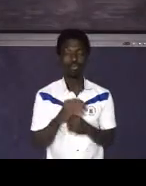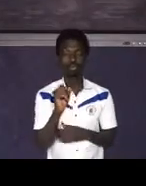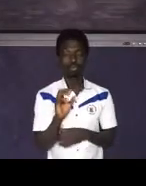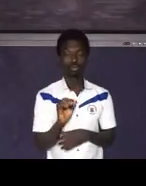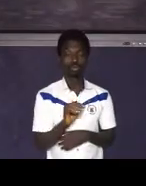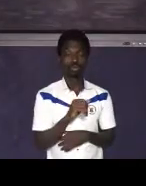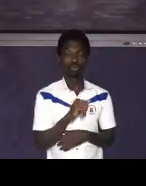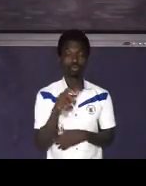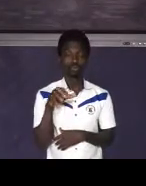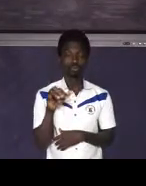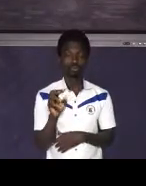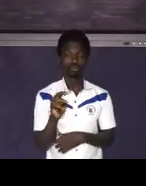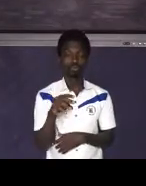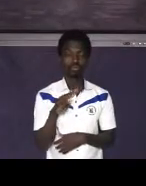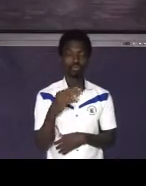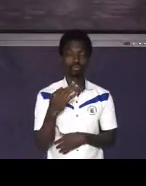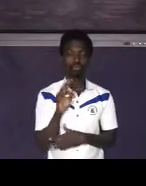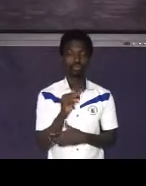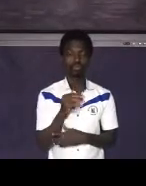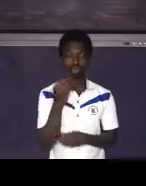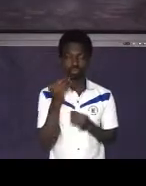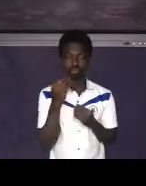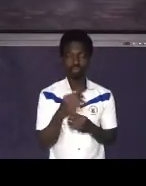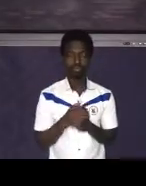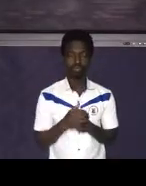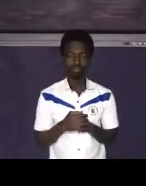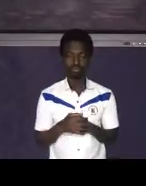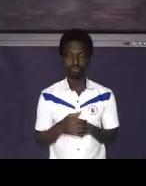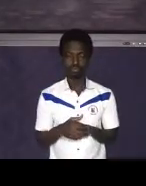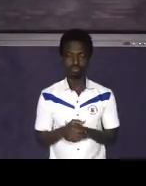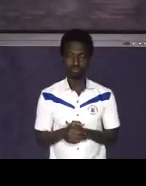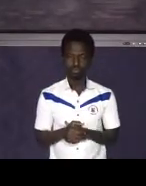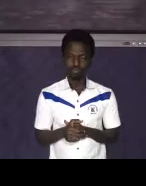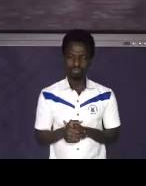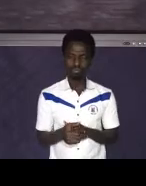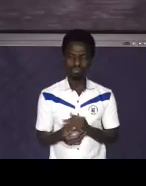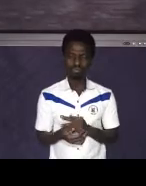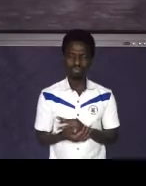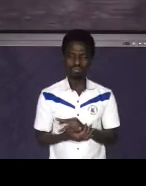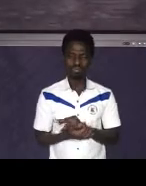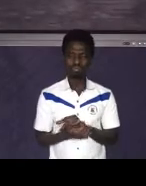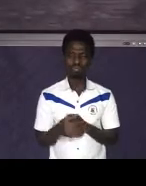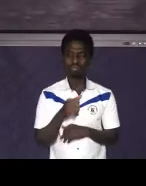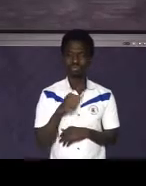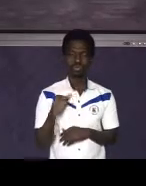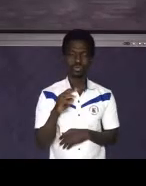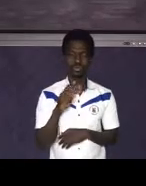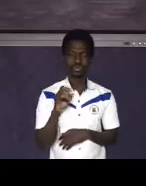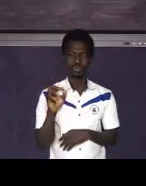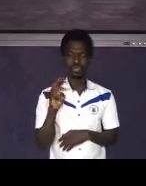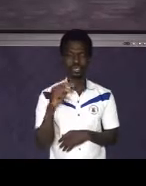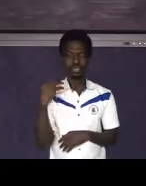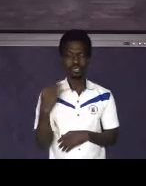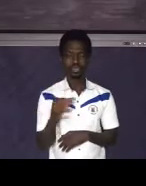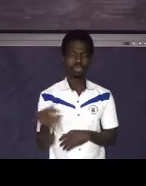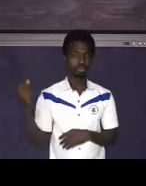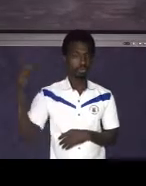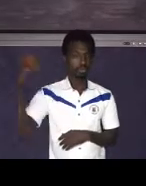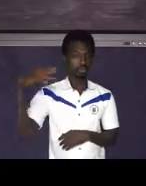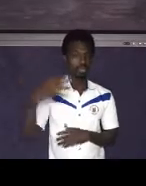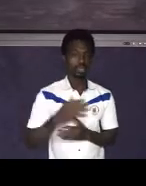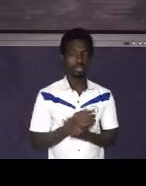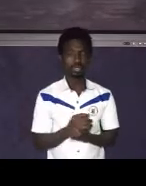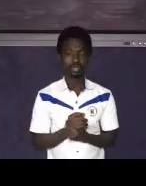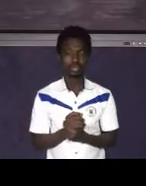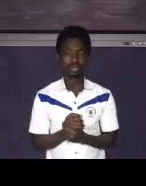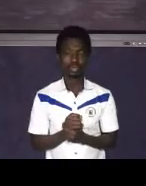So a crumb of food. A beam of light. A beam